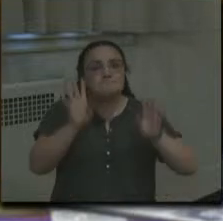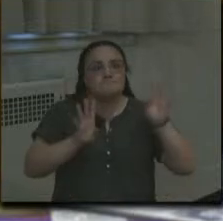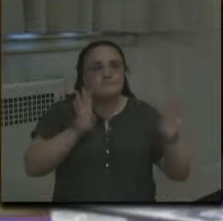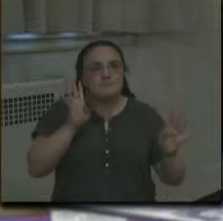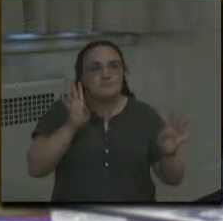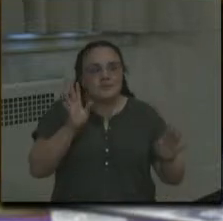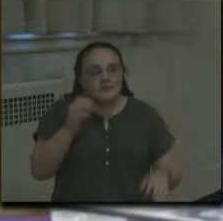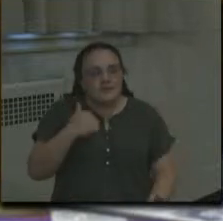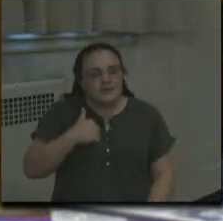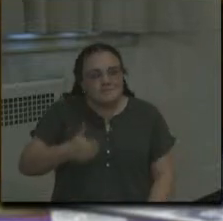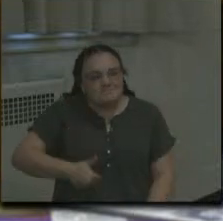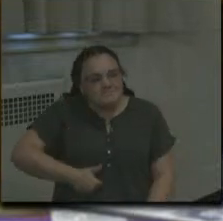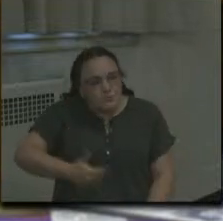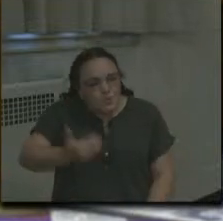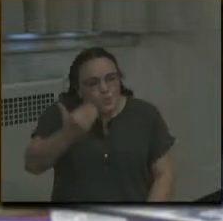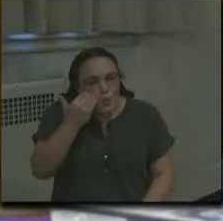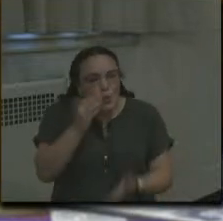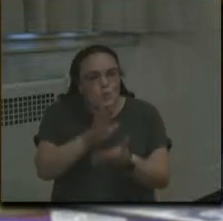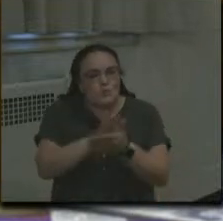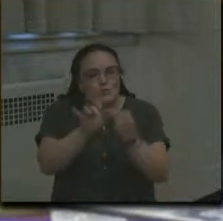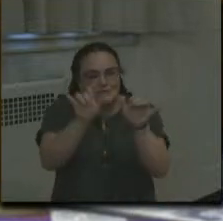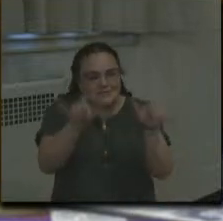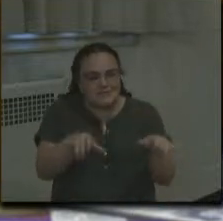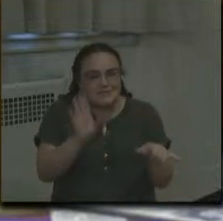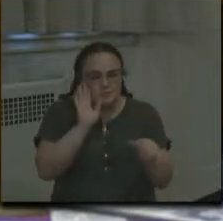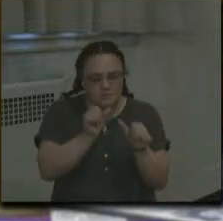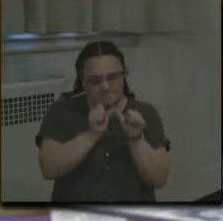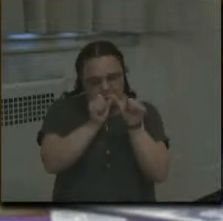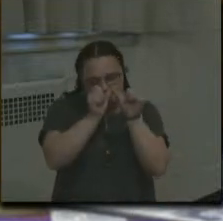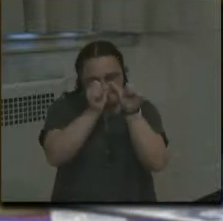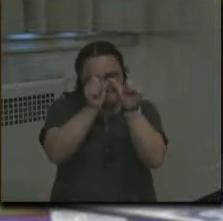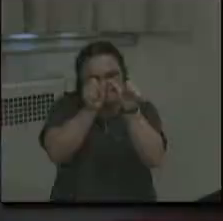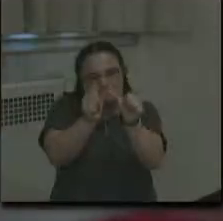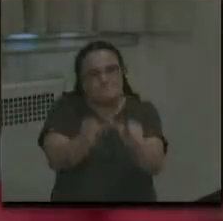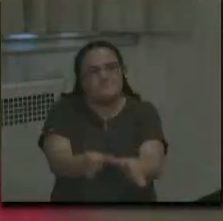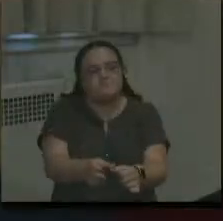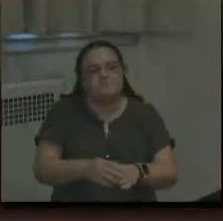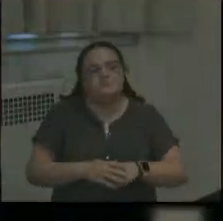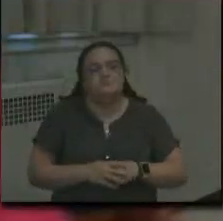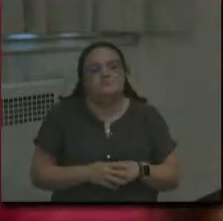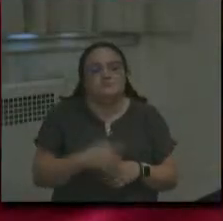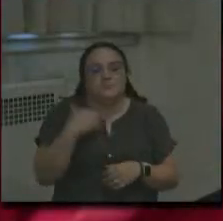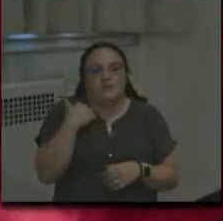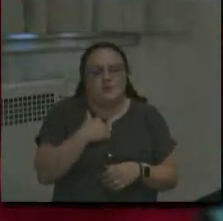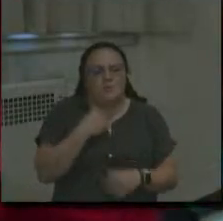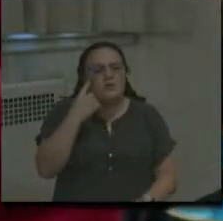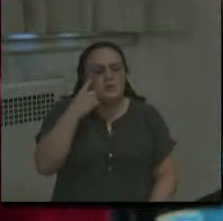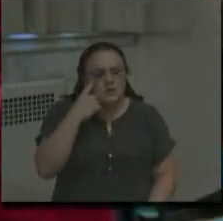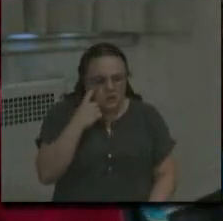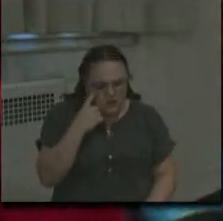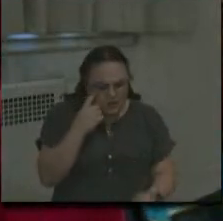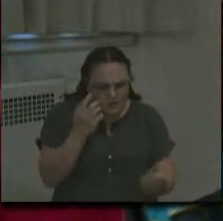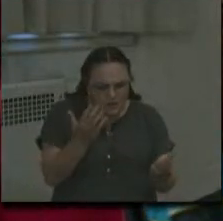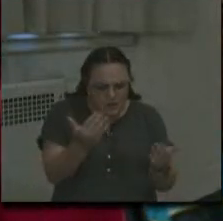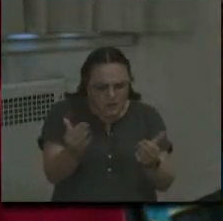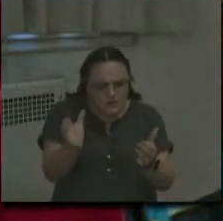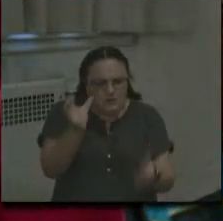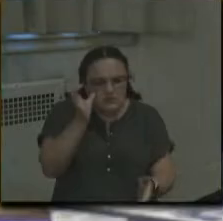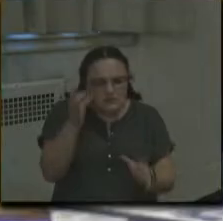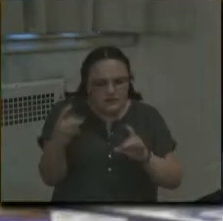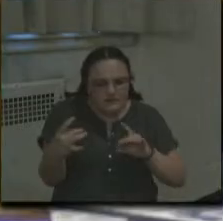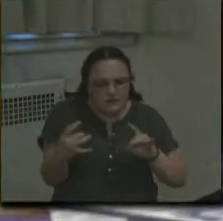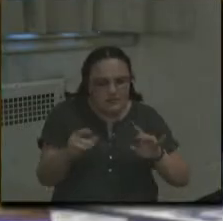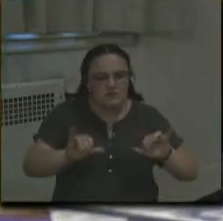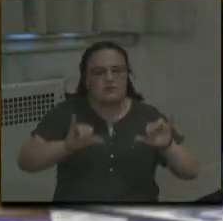know that our school system will be able to continue to do. We saw, we heard from our community, and we figured